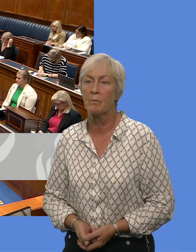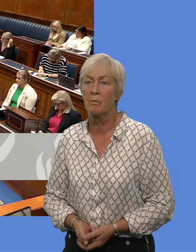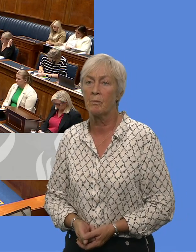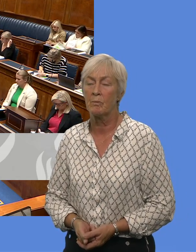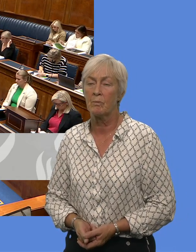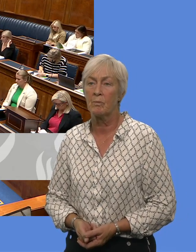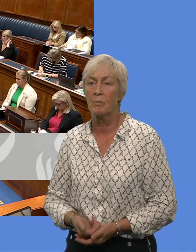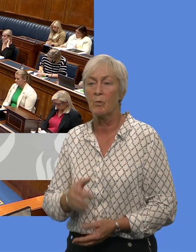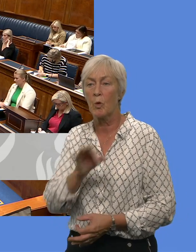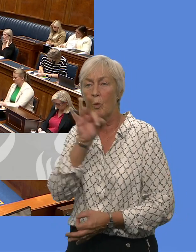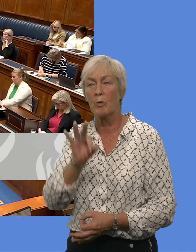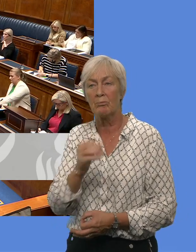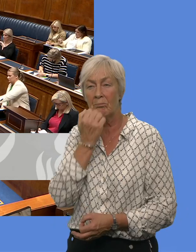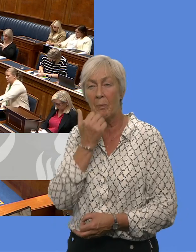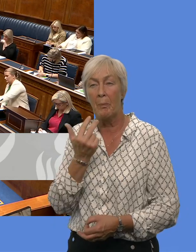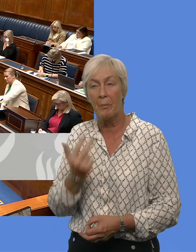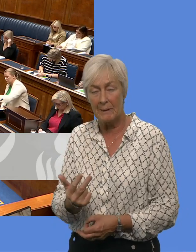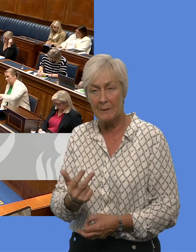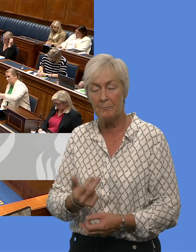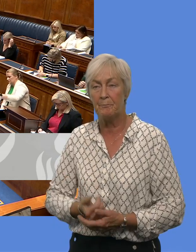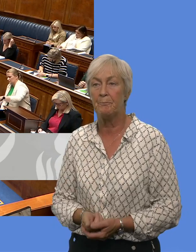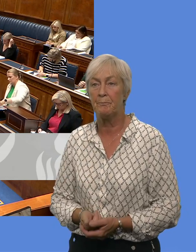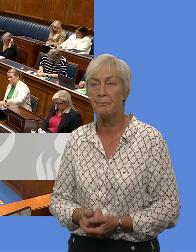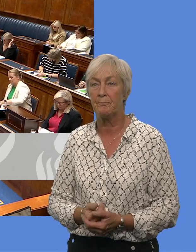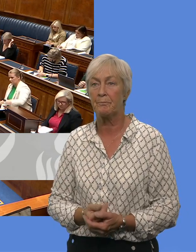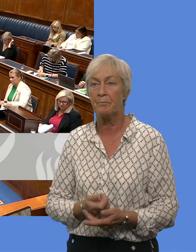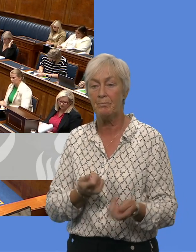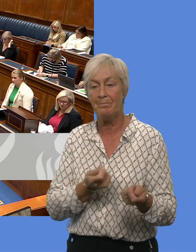Speaker, question number 3. Deputy First Minister.